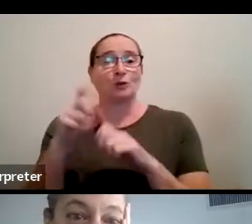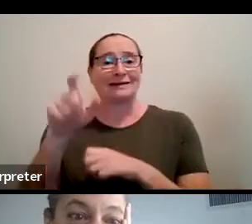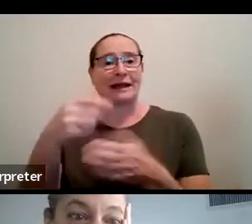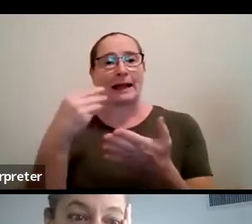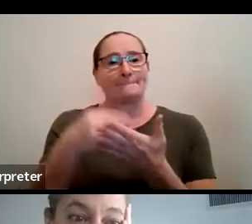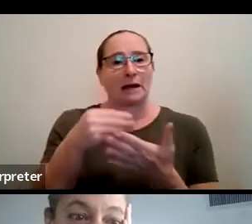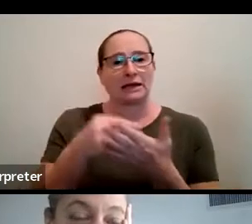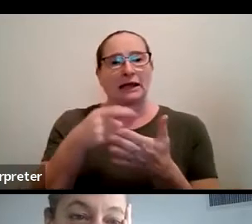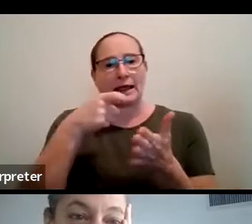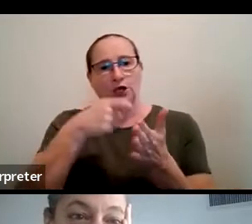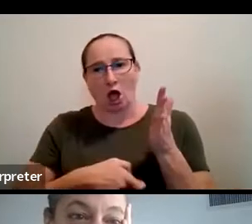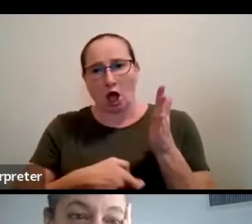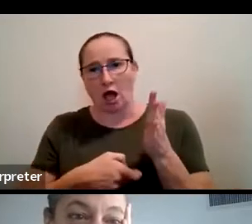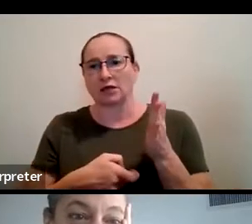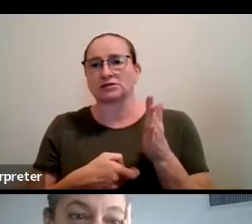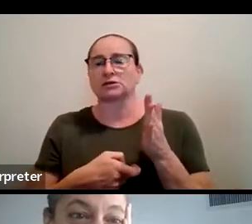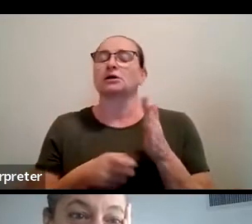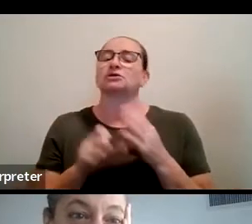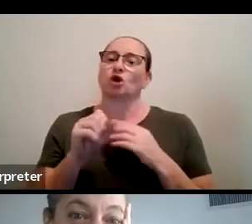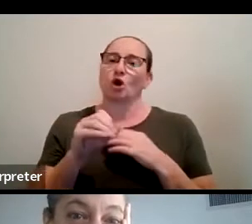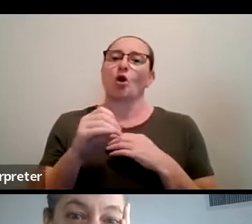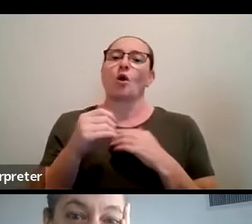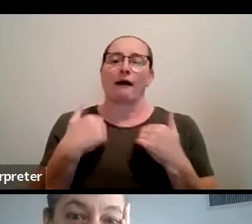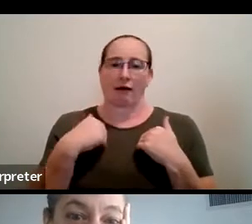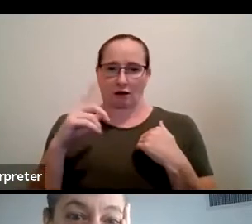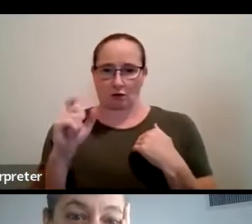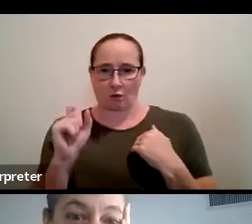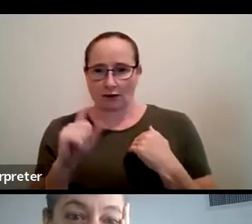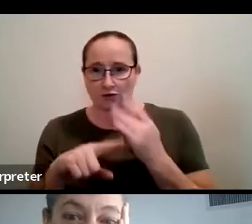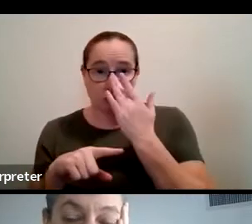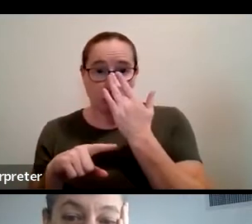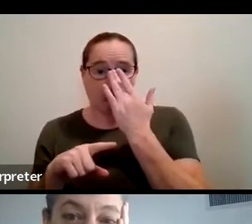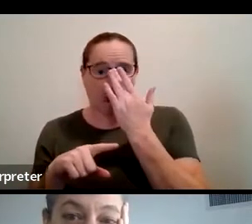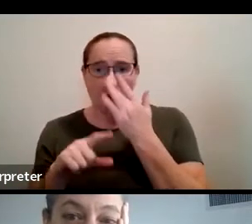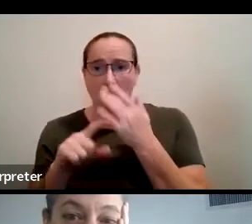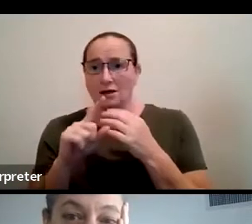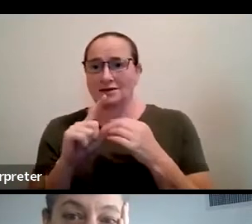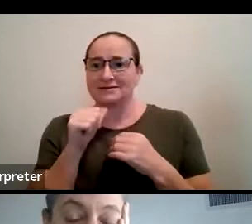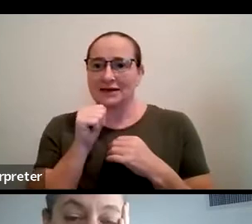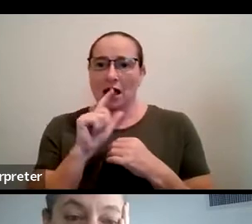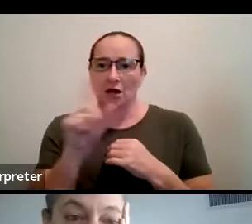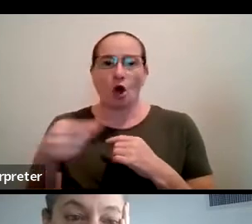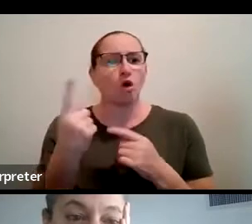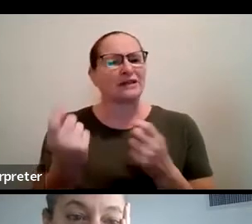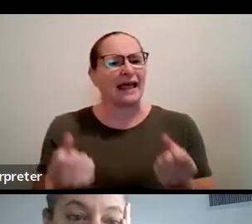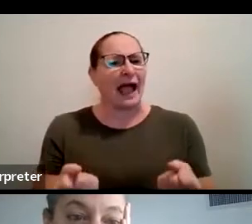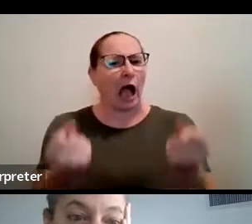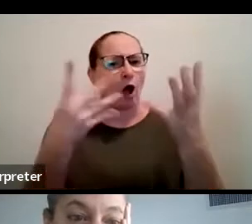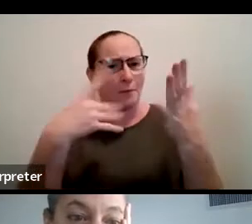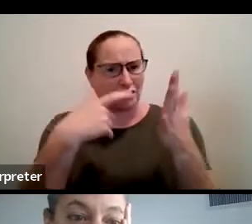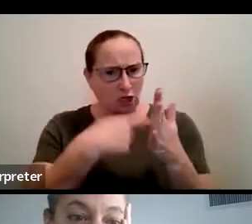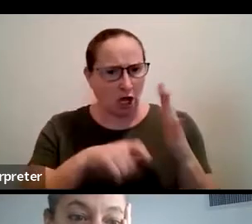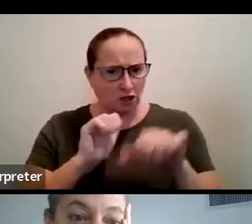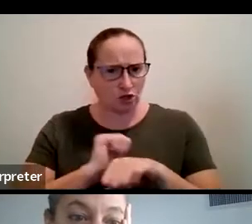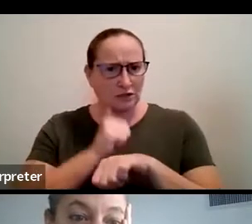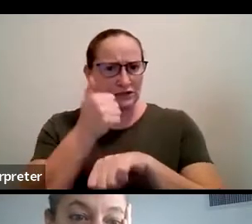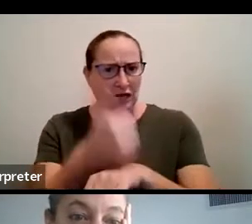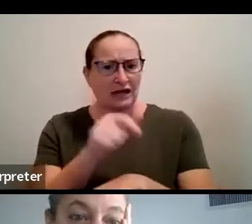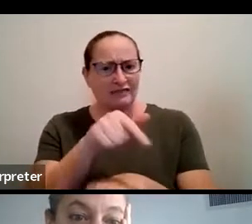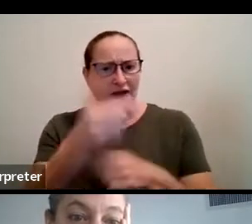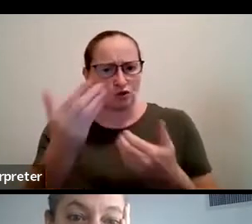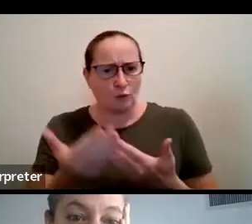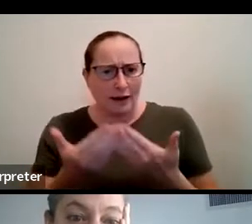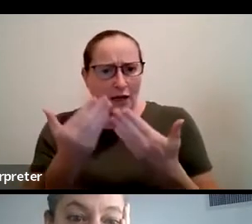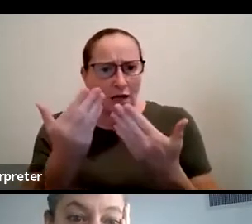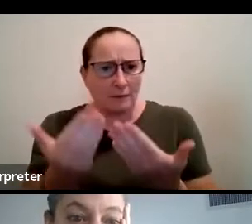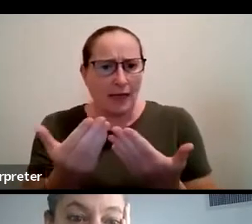and cost. So there was a question about not only how much does it cost to implement these recommendations,